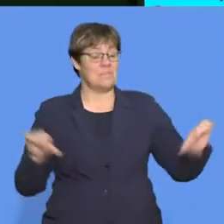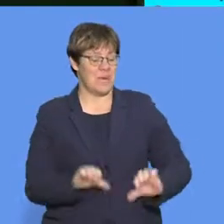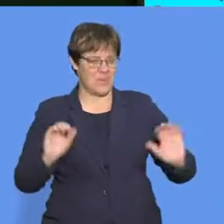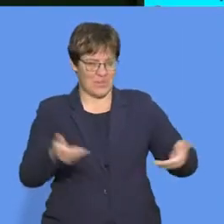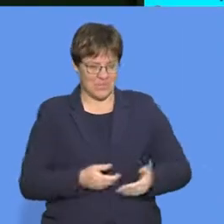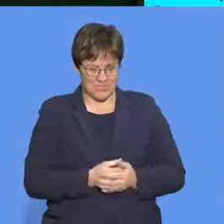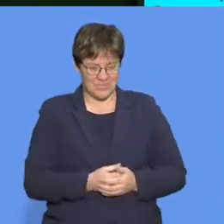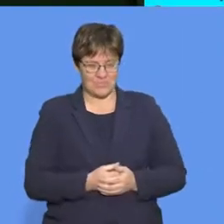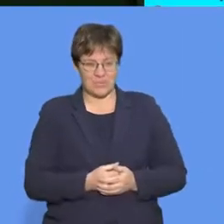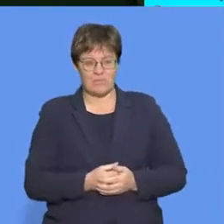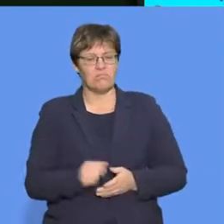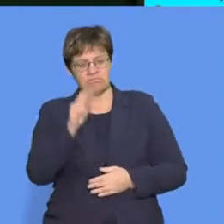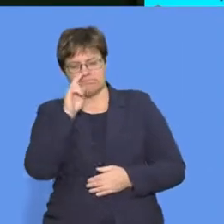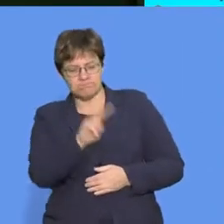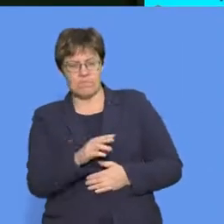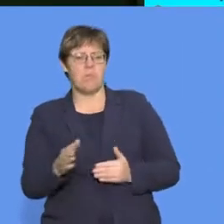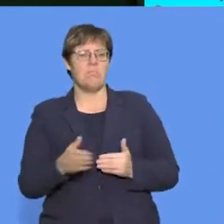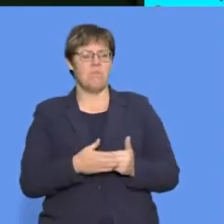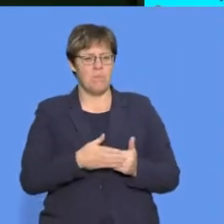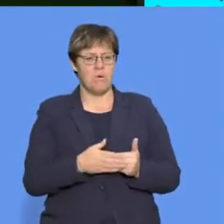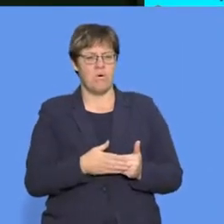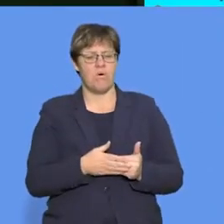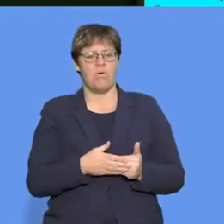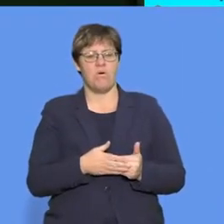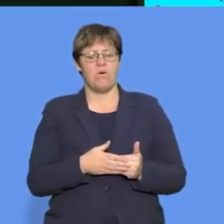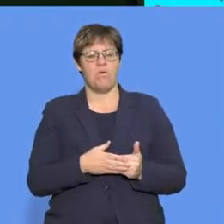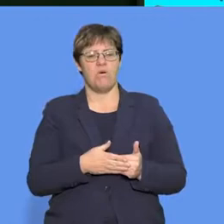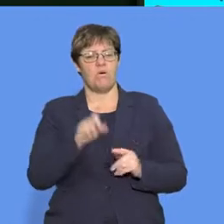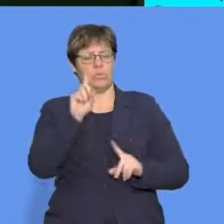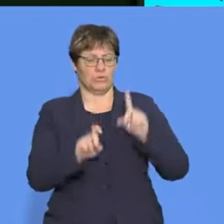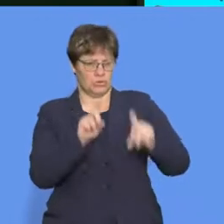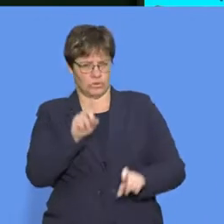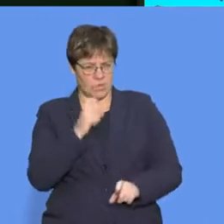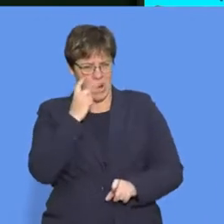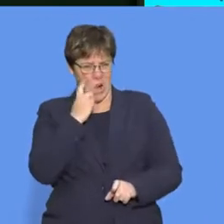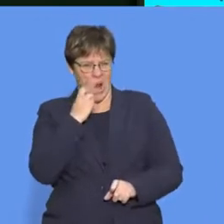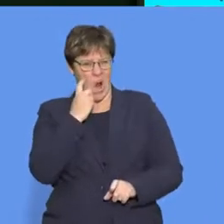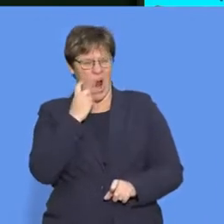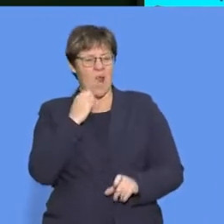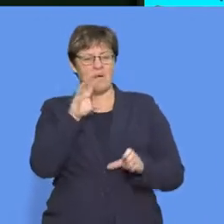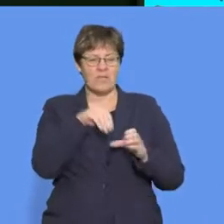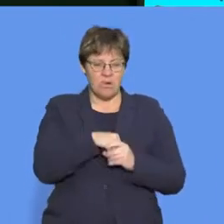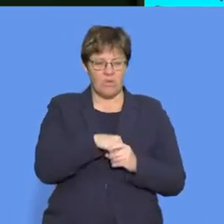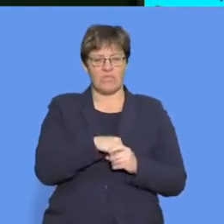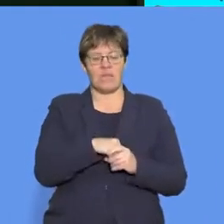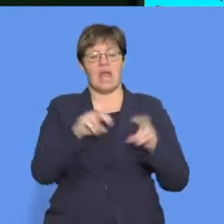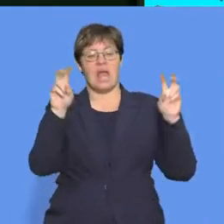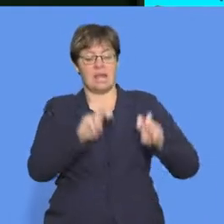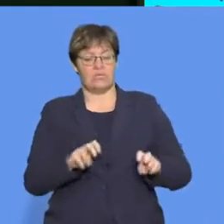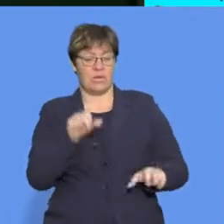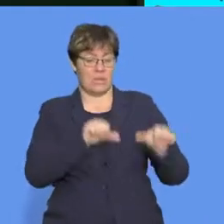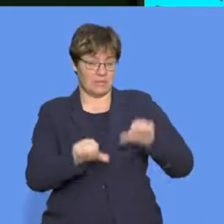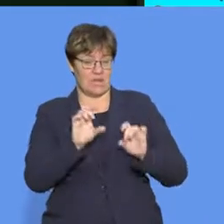Welcome back, everyone. Let's go and have a look at some more typical questions that we can get asked as part of the